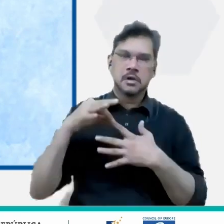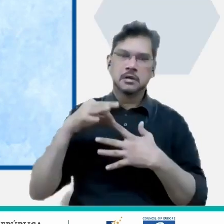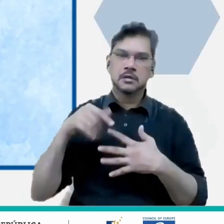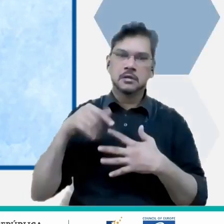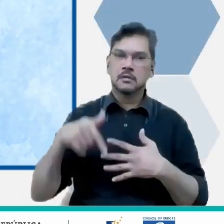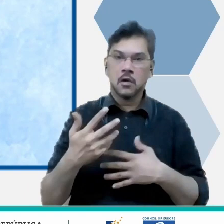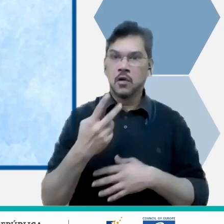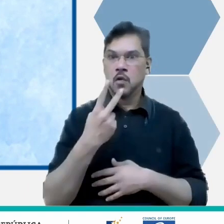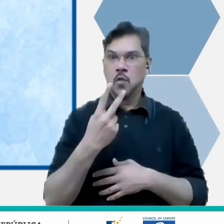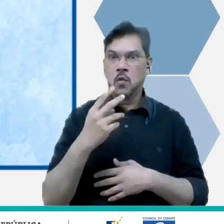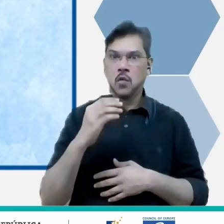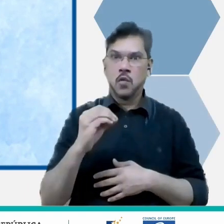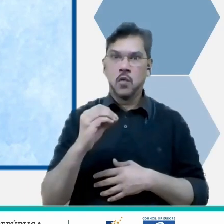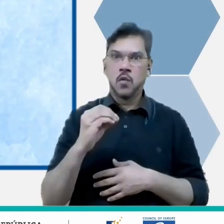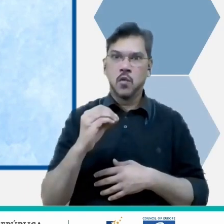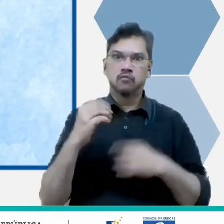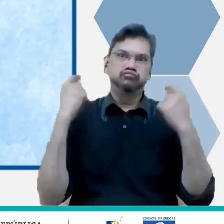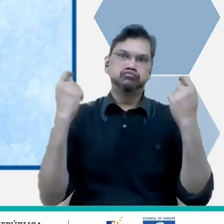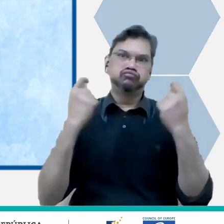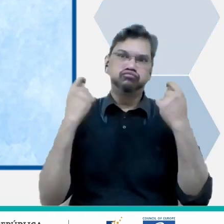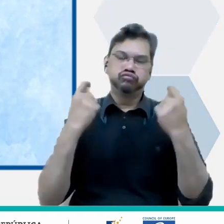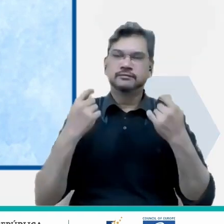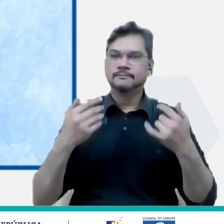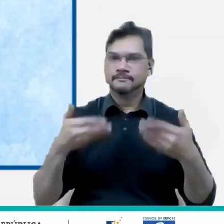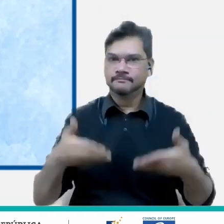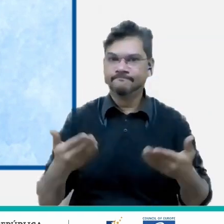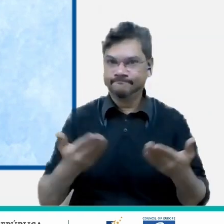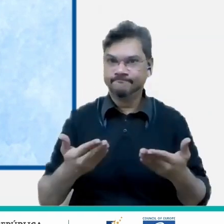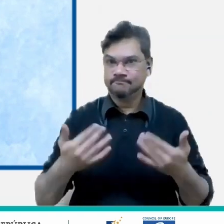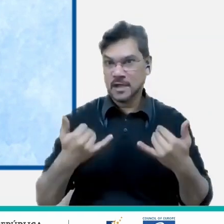some of it for the good and some of it more challenging.